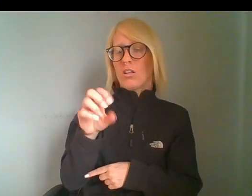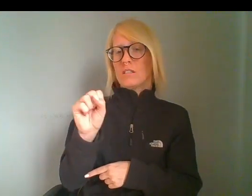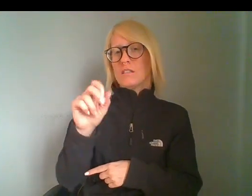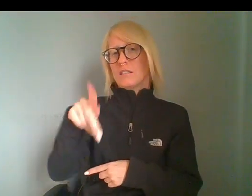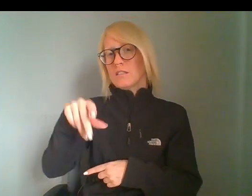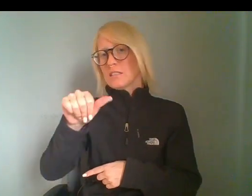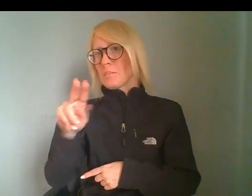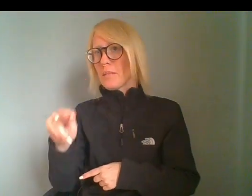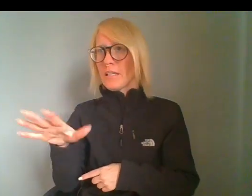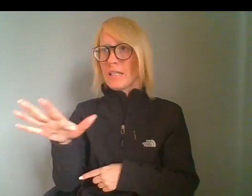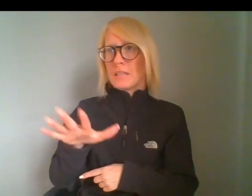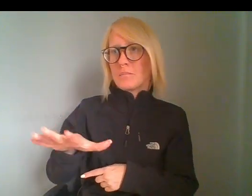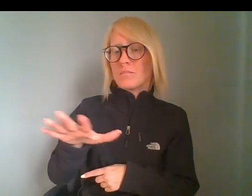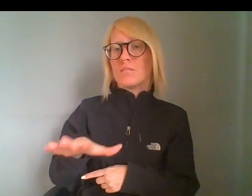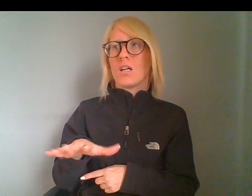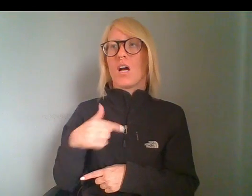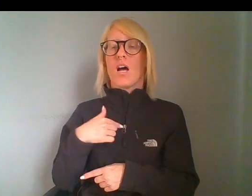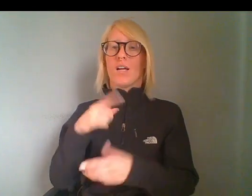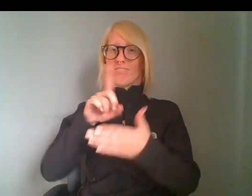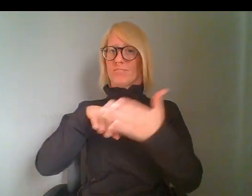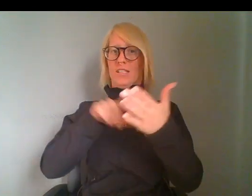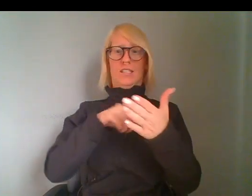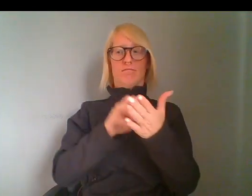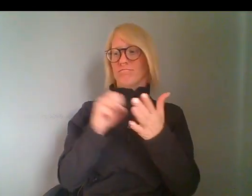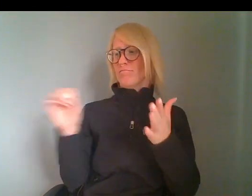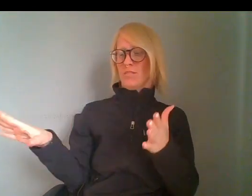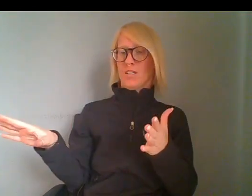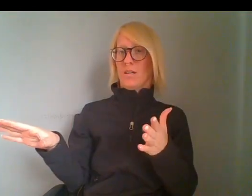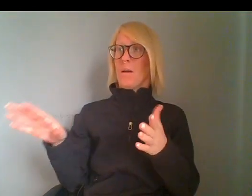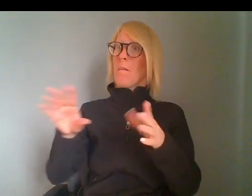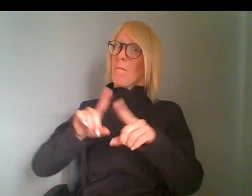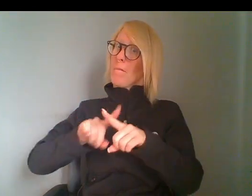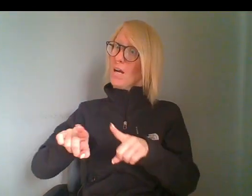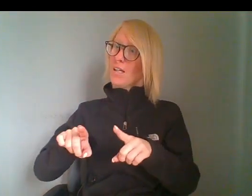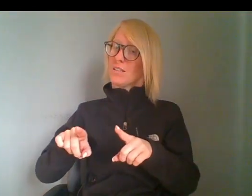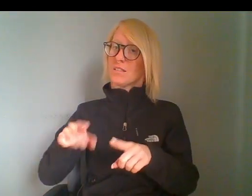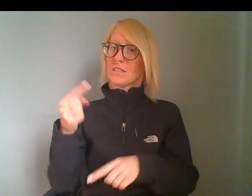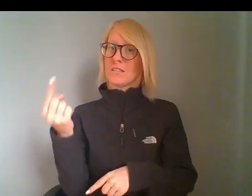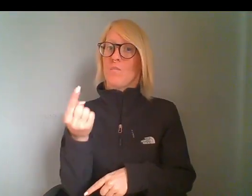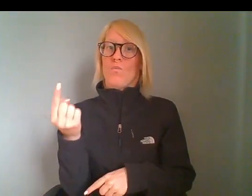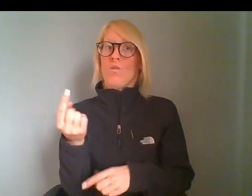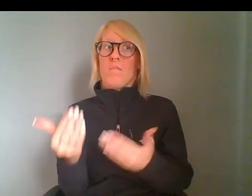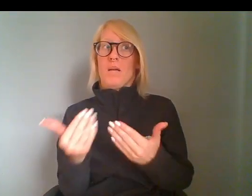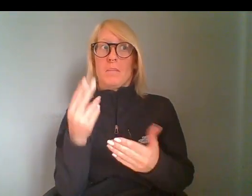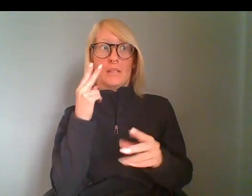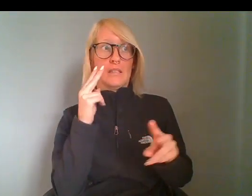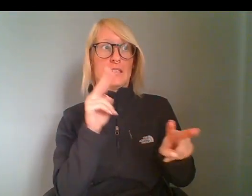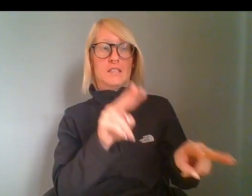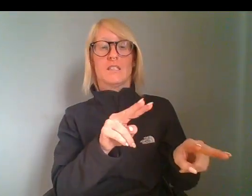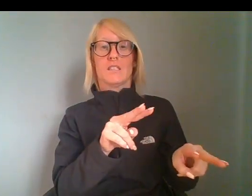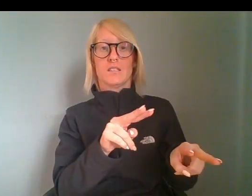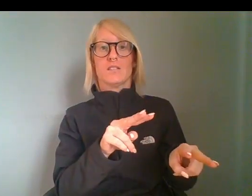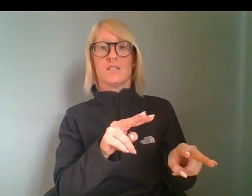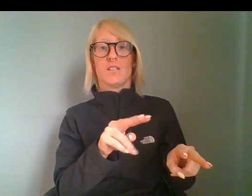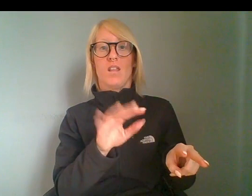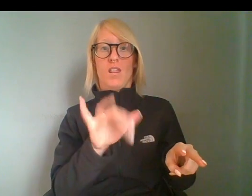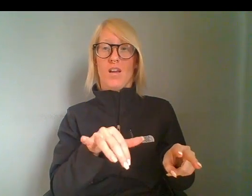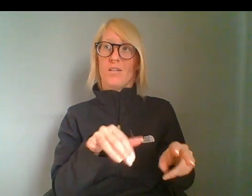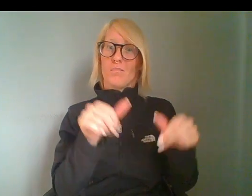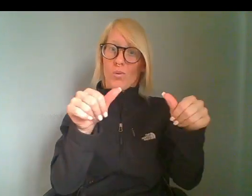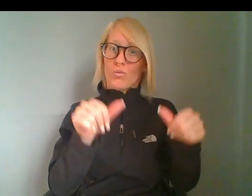But the only thing is, if somebody saw it, was up there, for a day. So that's why it's important to go in and monitor too, to see if people